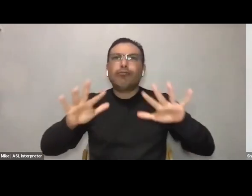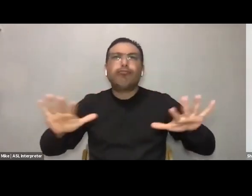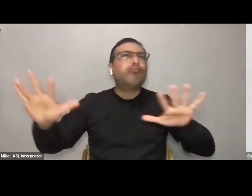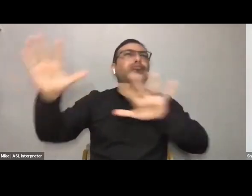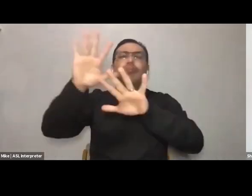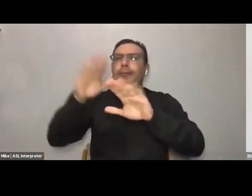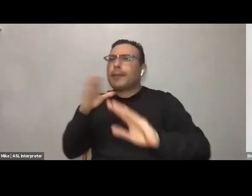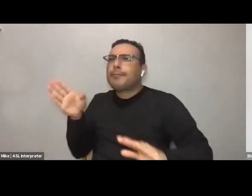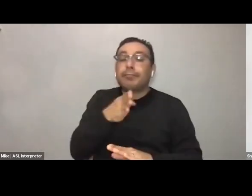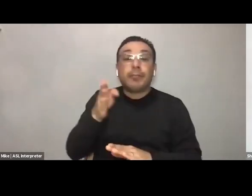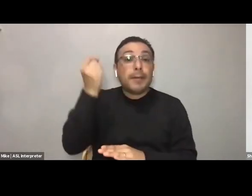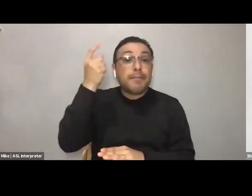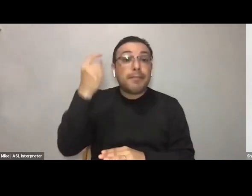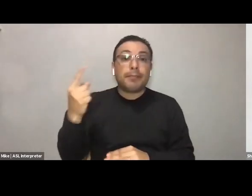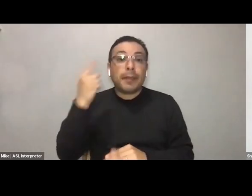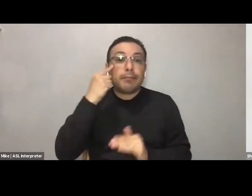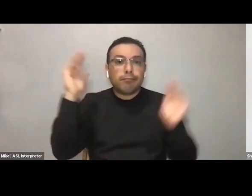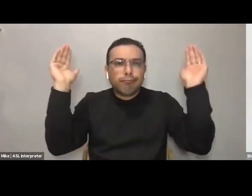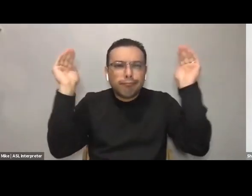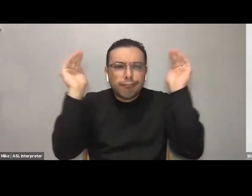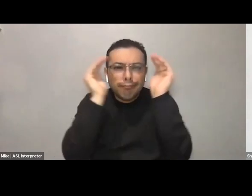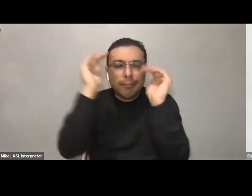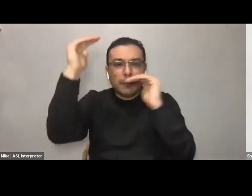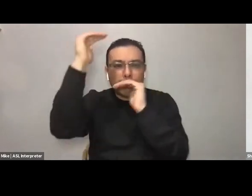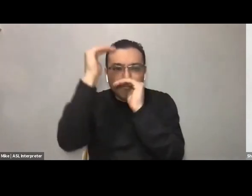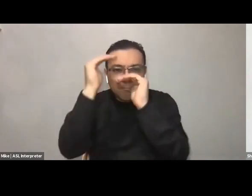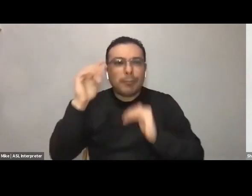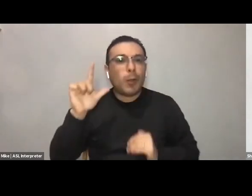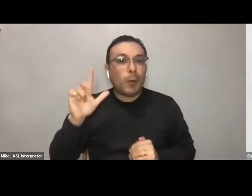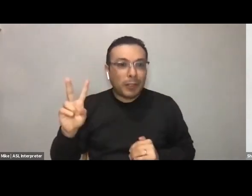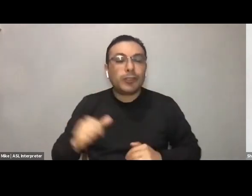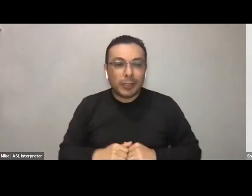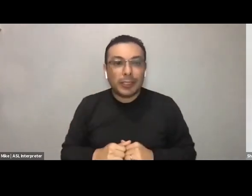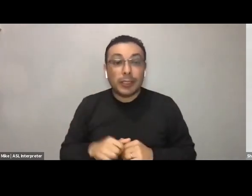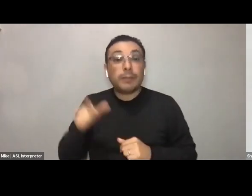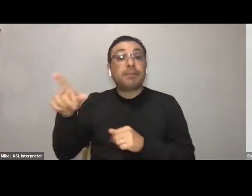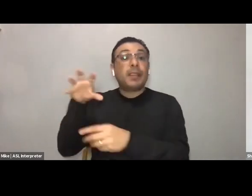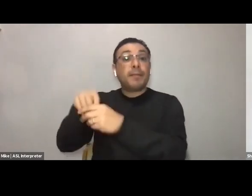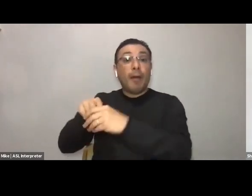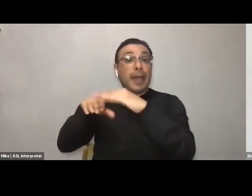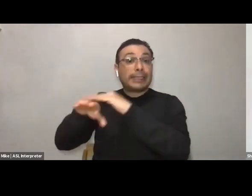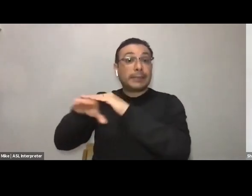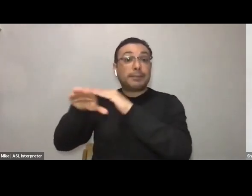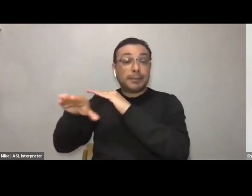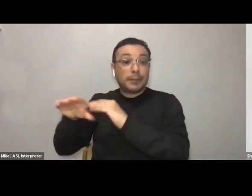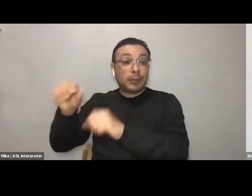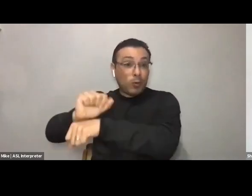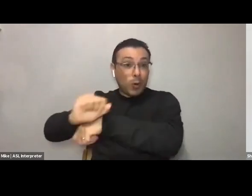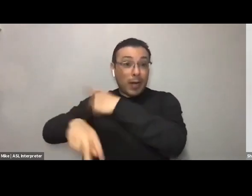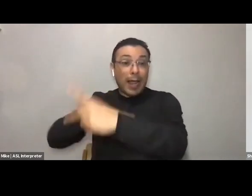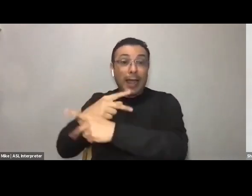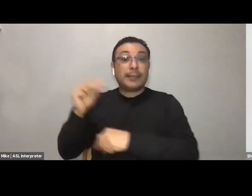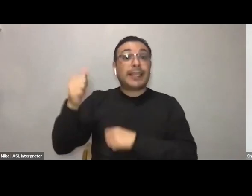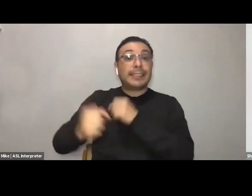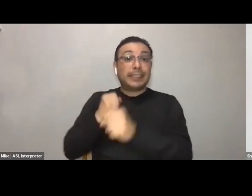In parallel with her art career, Annie has worked in the cultural accessibility field for over 10 years, including two years here